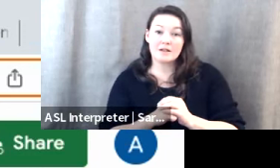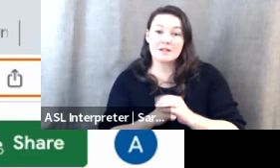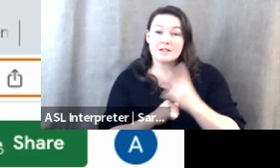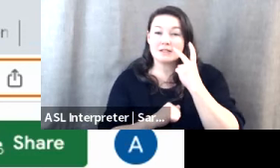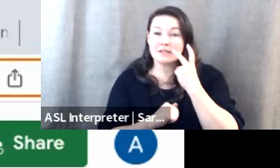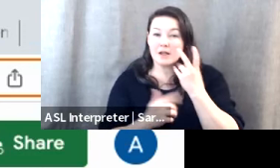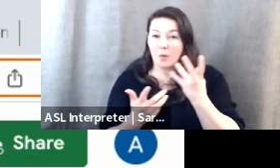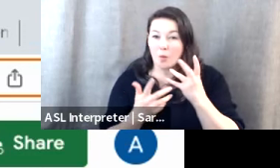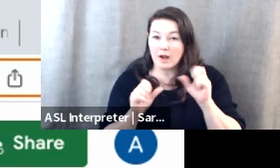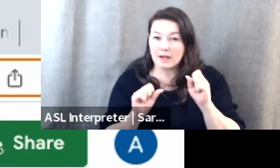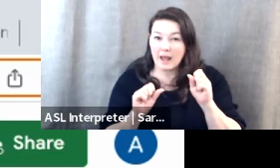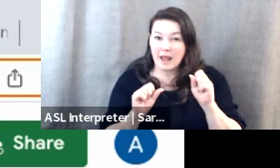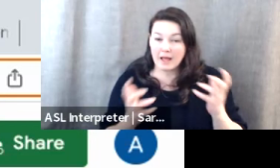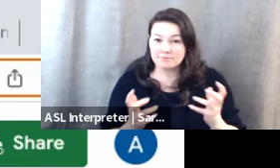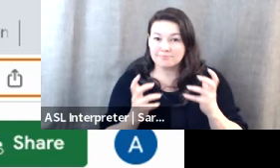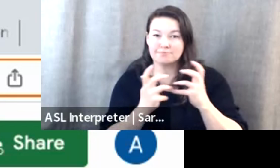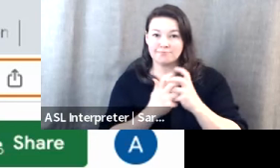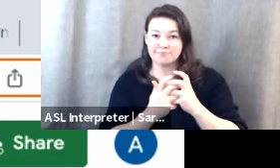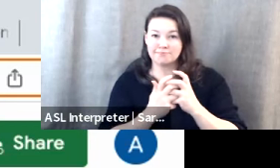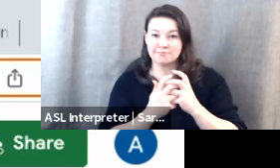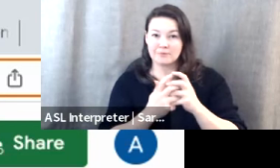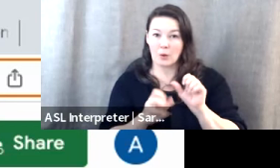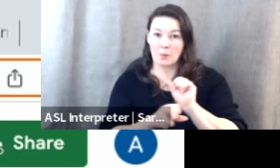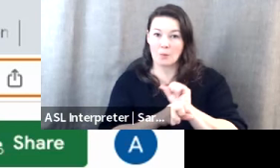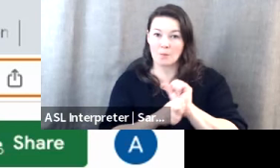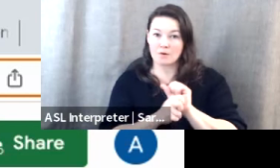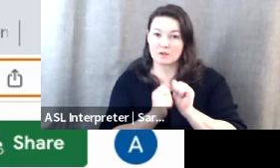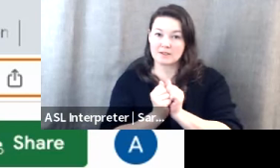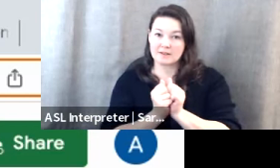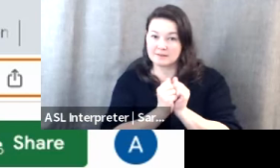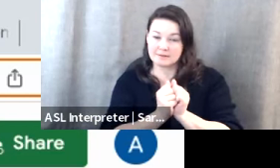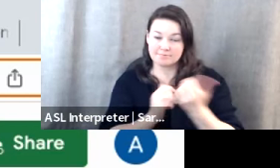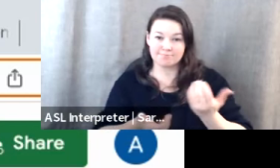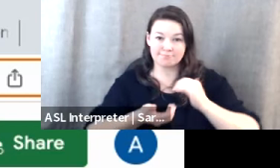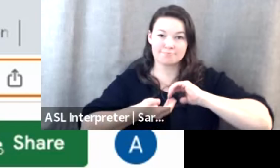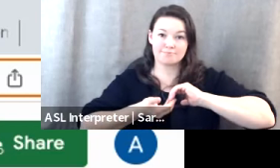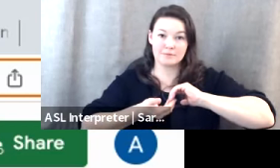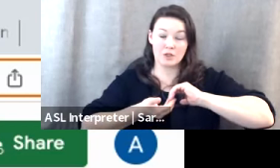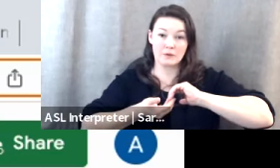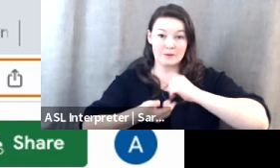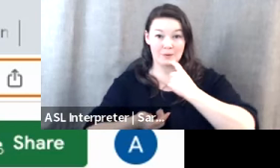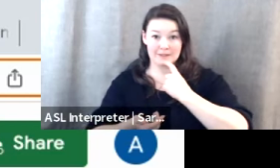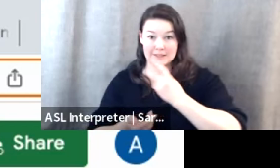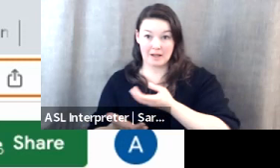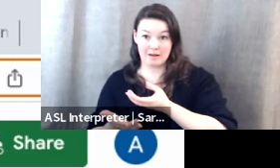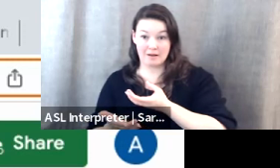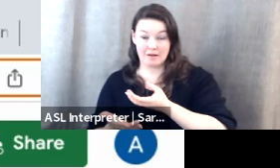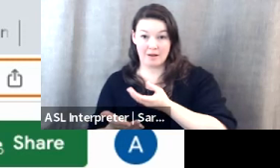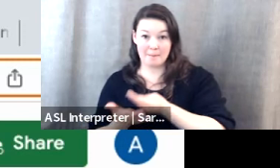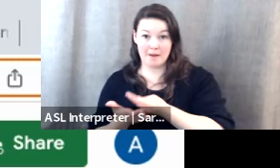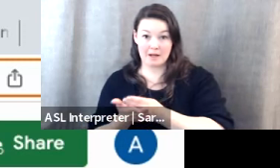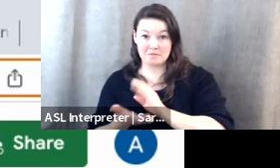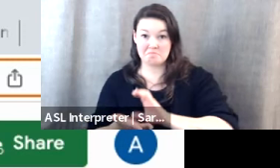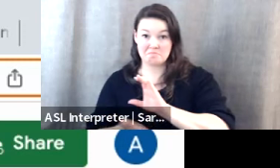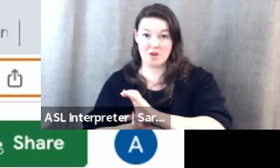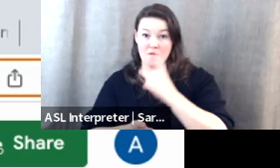work together, possibly, in terms of when we say fund employers to offer supplemental